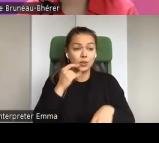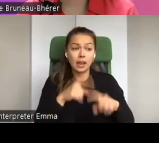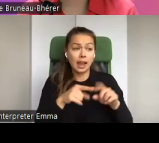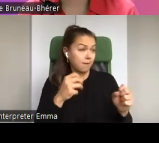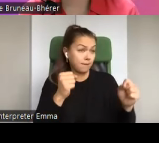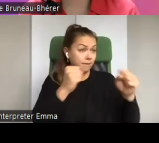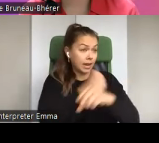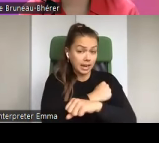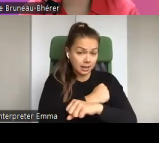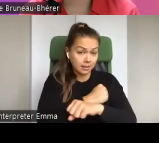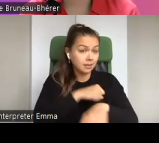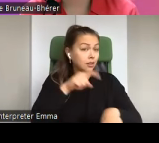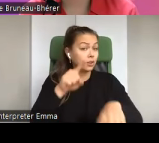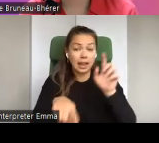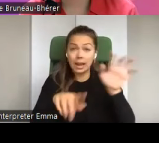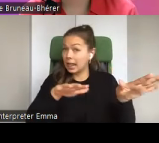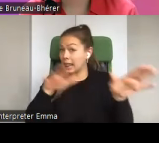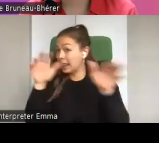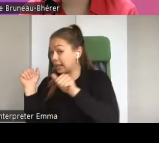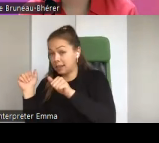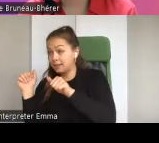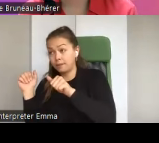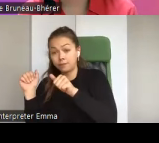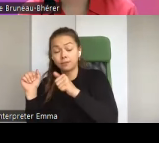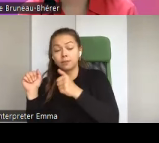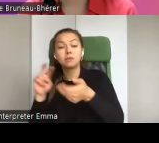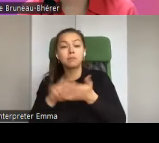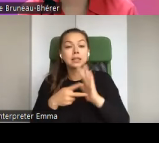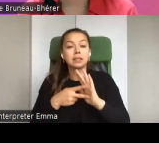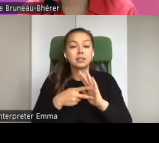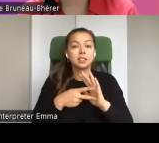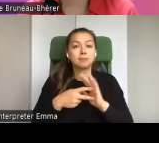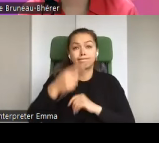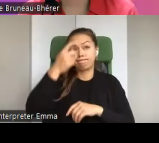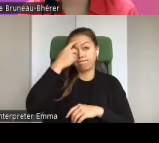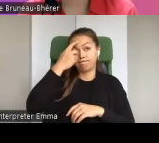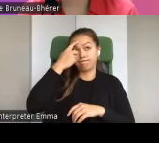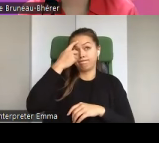other solution, which is to flee